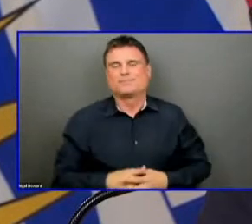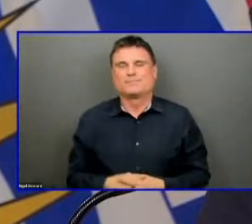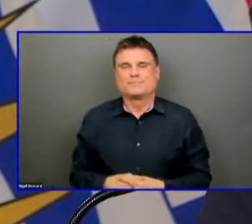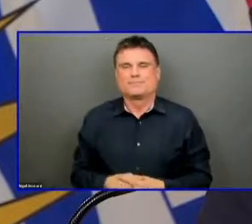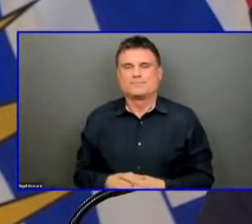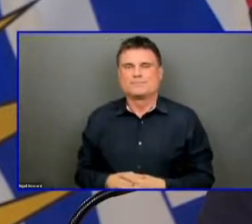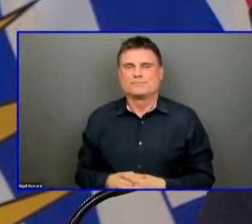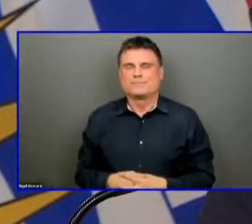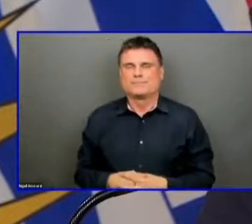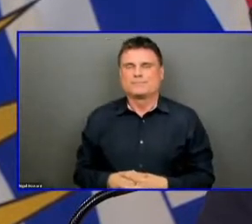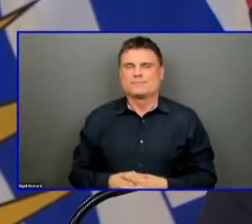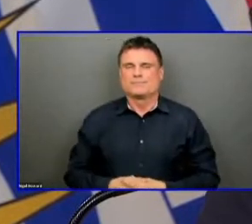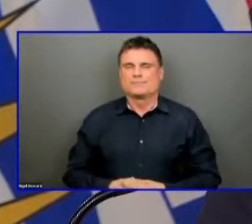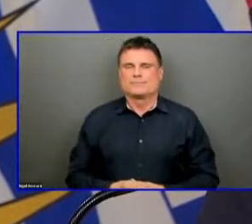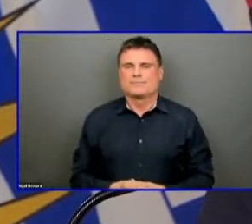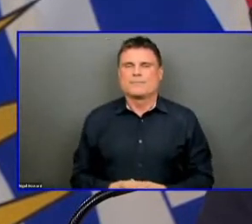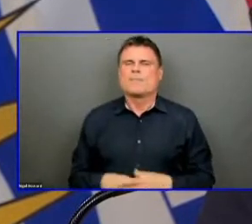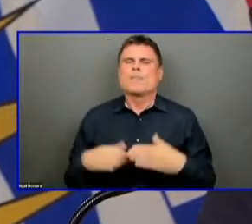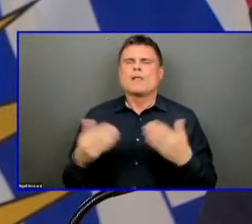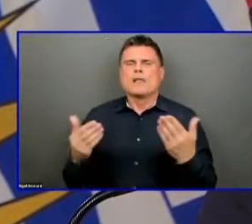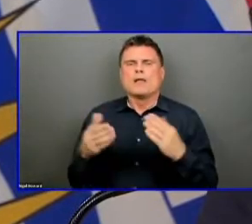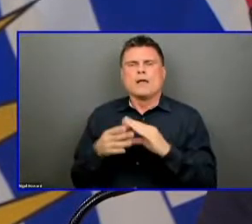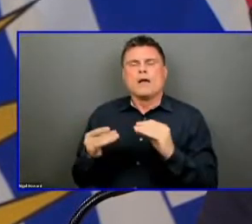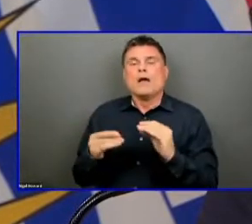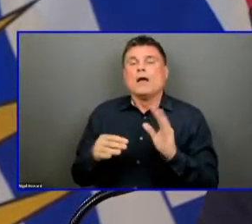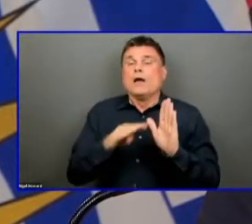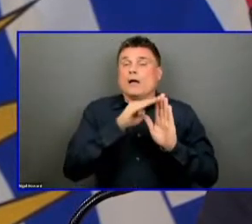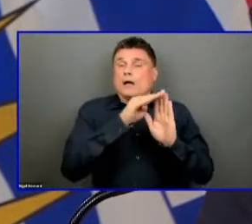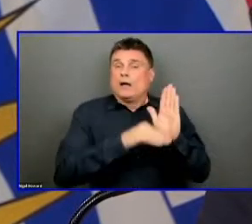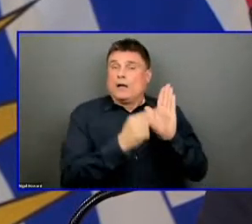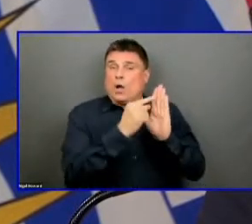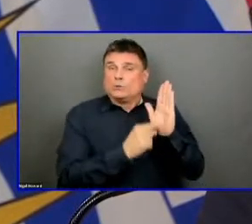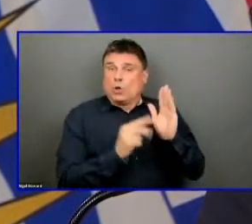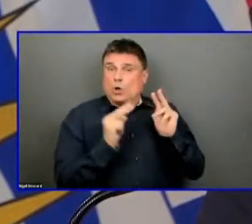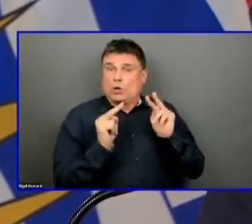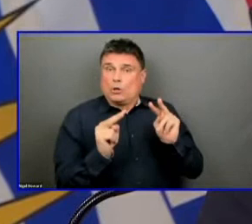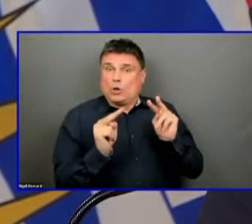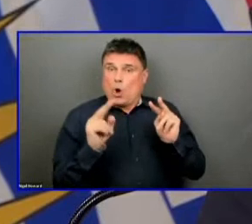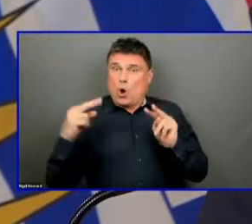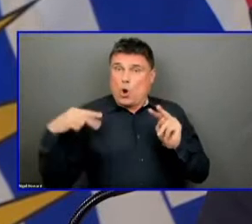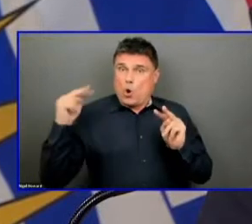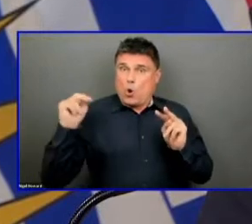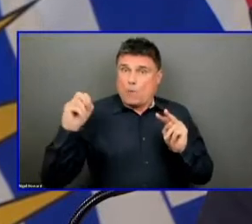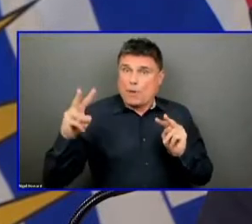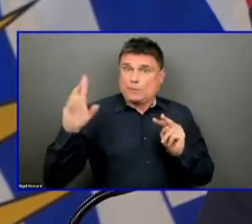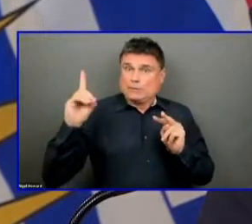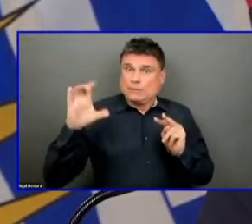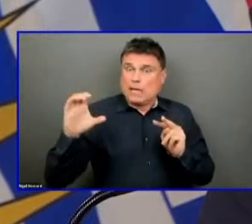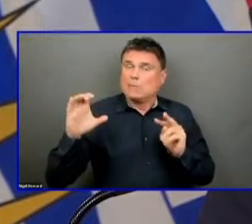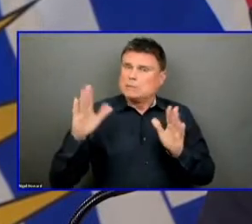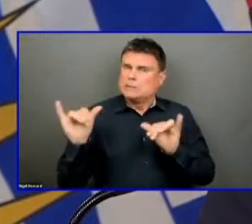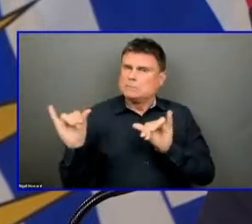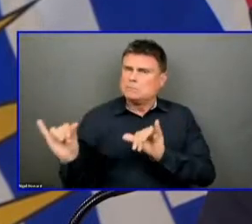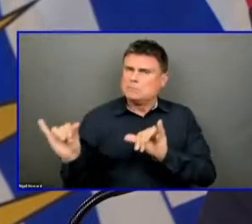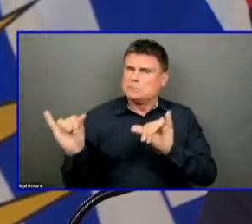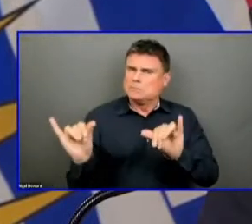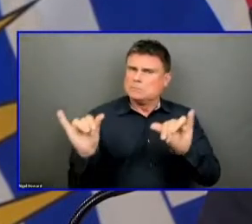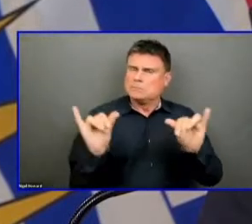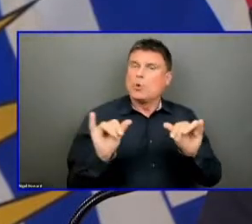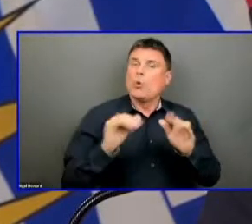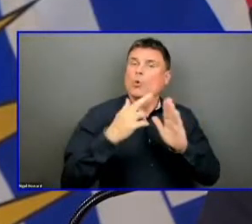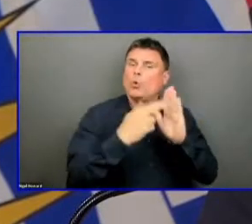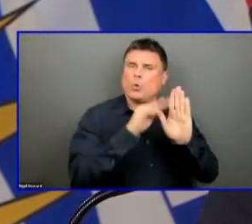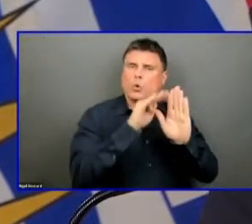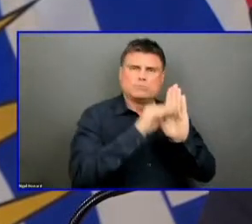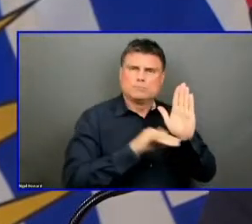when we started to see that curve go back down. But what we have now is variants. So what are we doing to